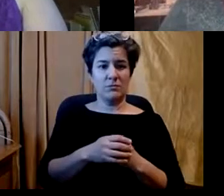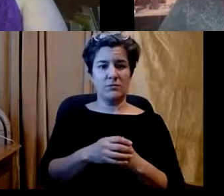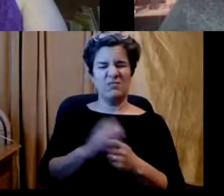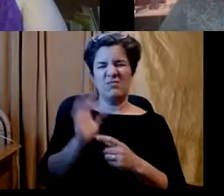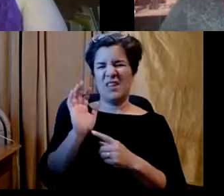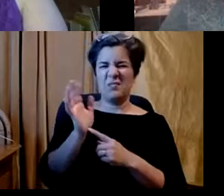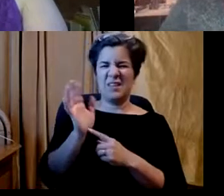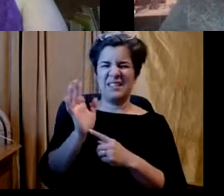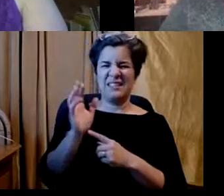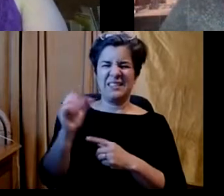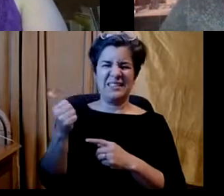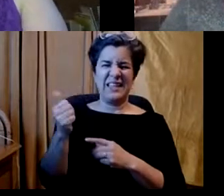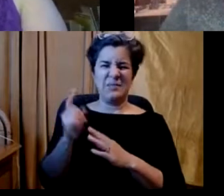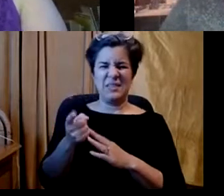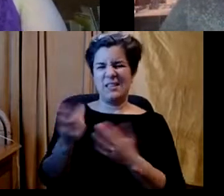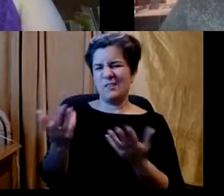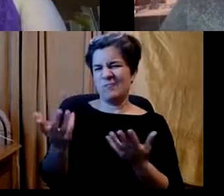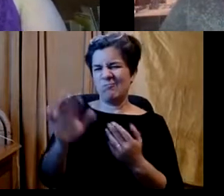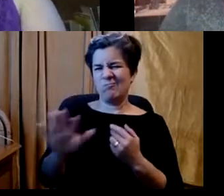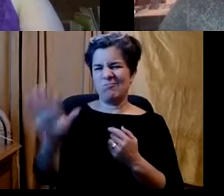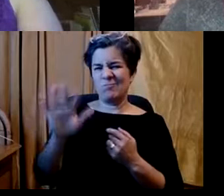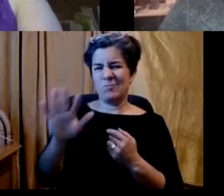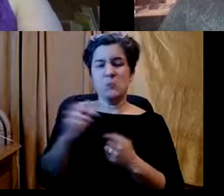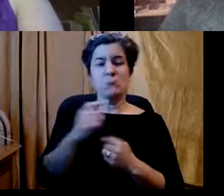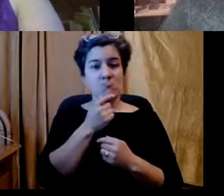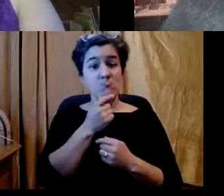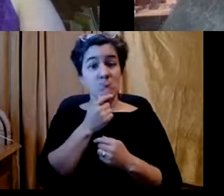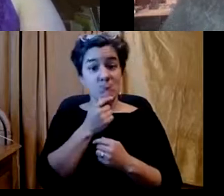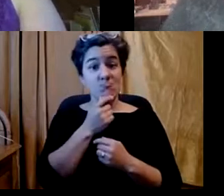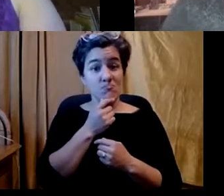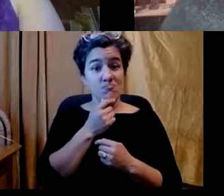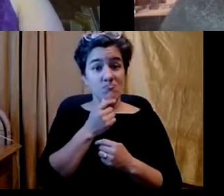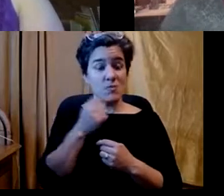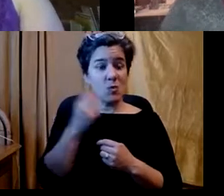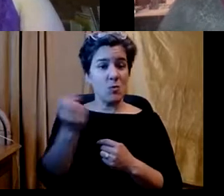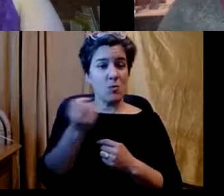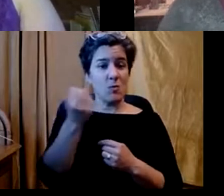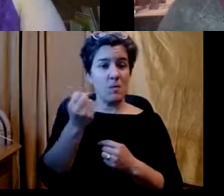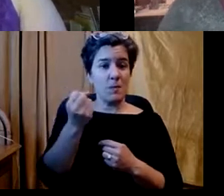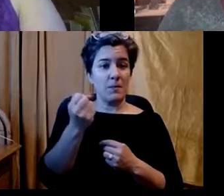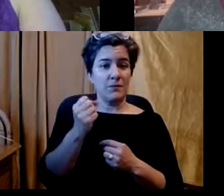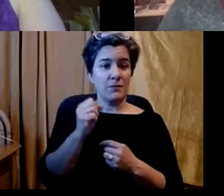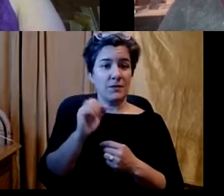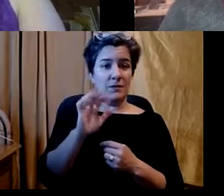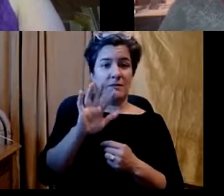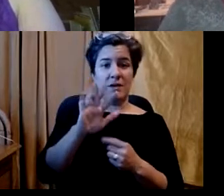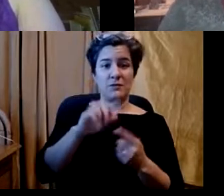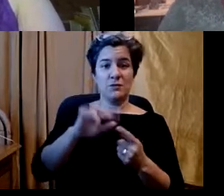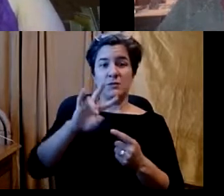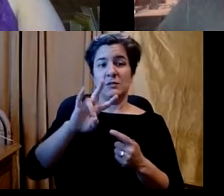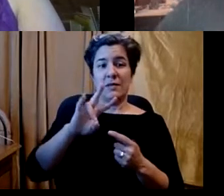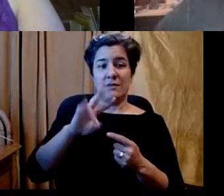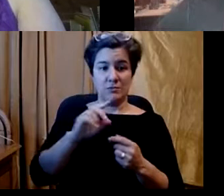5-10 minutes at the most. Okay, so kind of yeah, probably, if we can keep it more to like 5-7, that would probably be good.